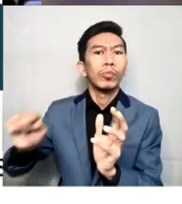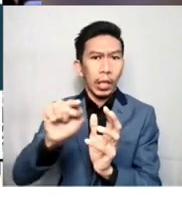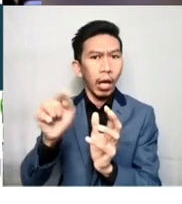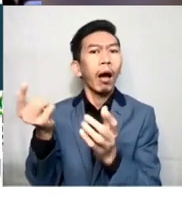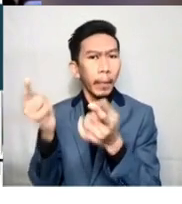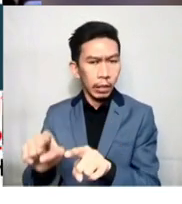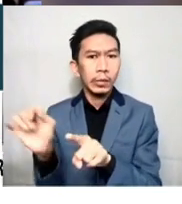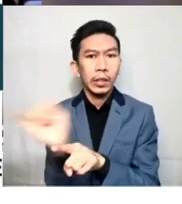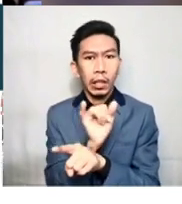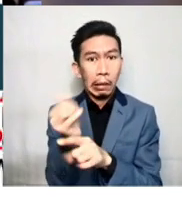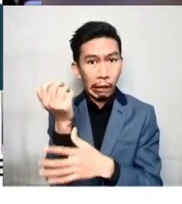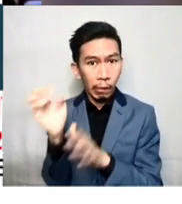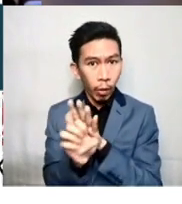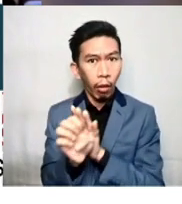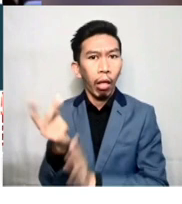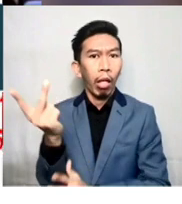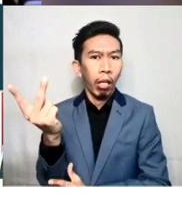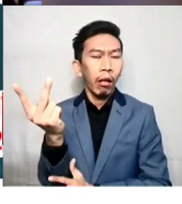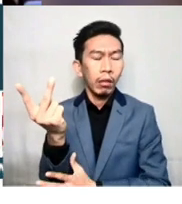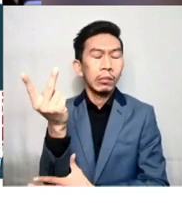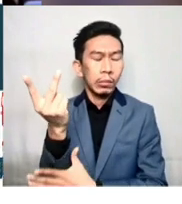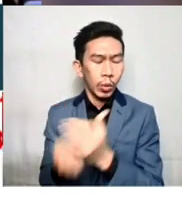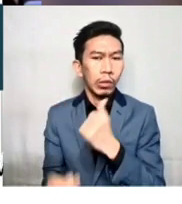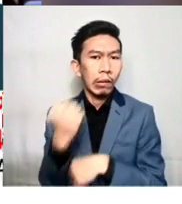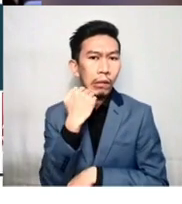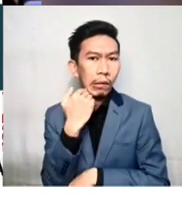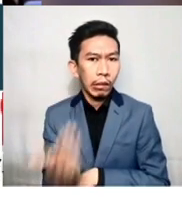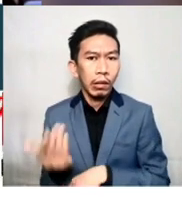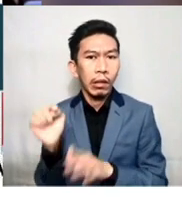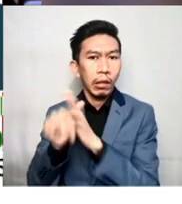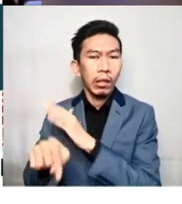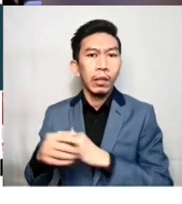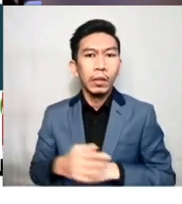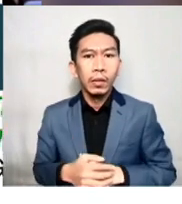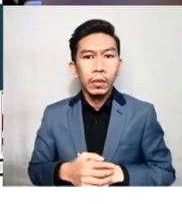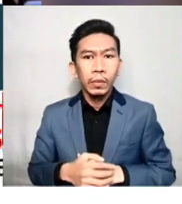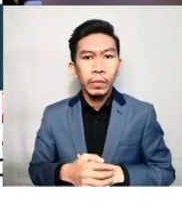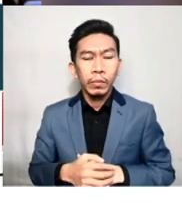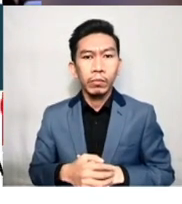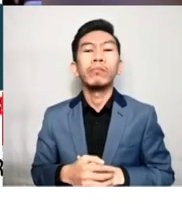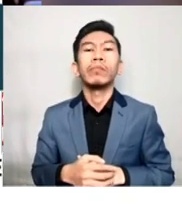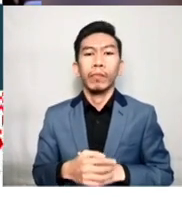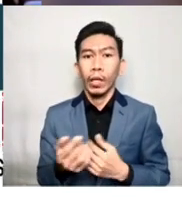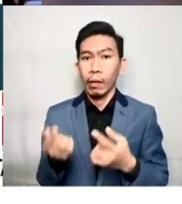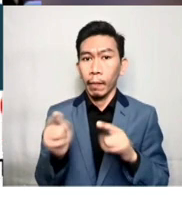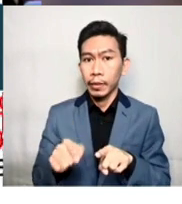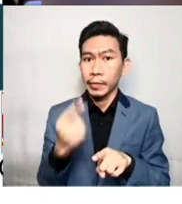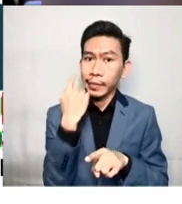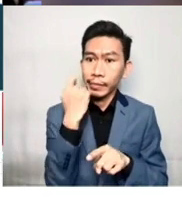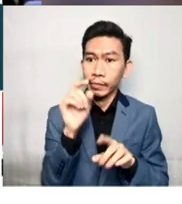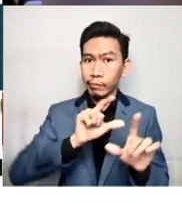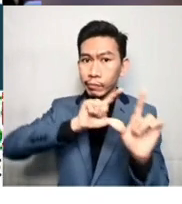So we are referring to the instances when they were red tagged before